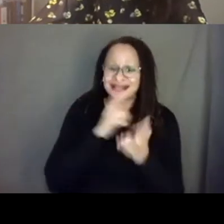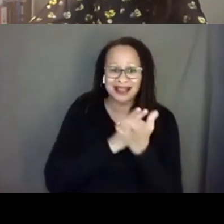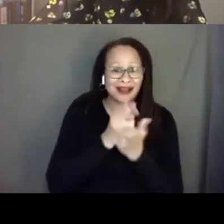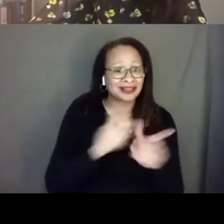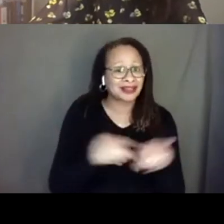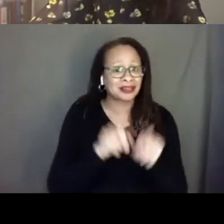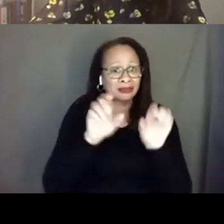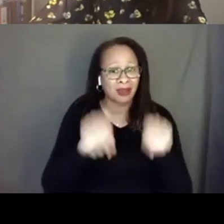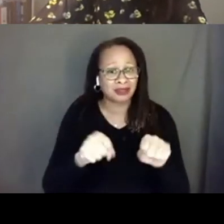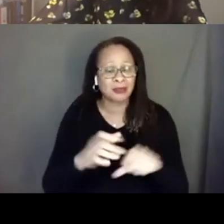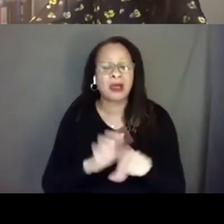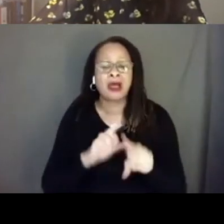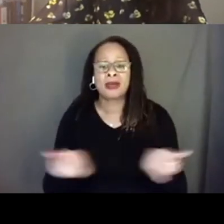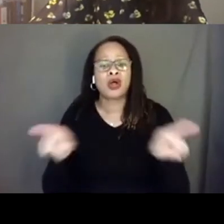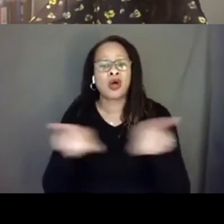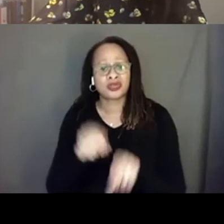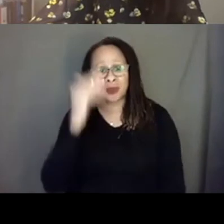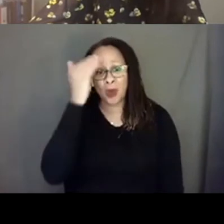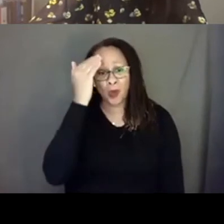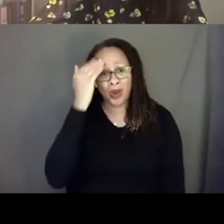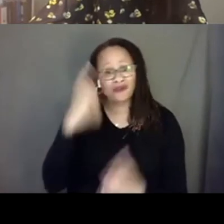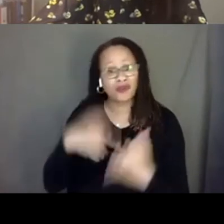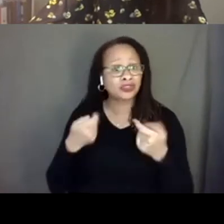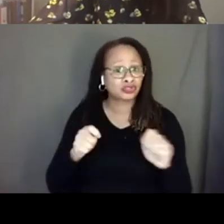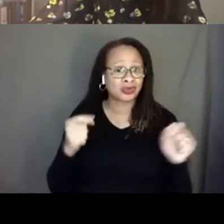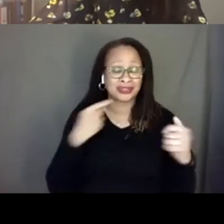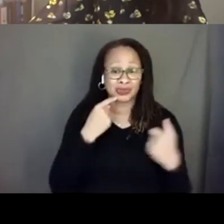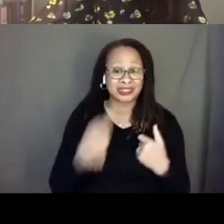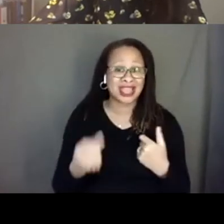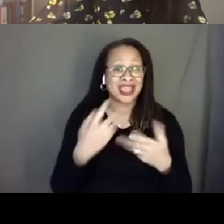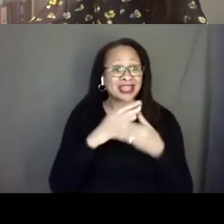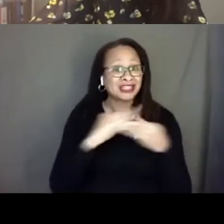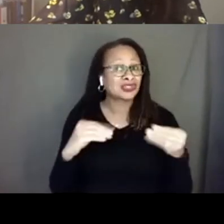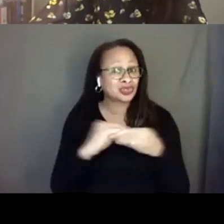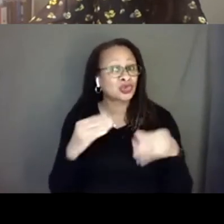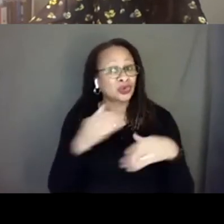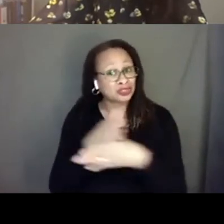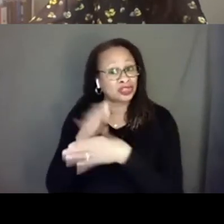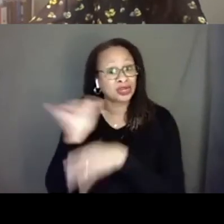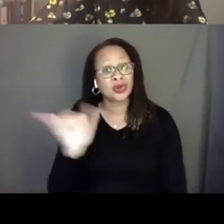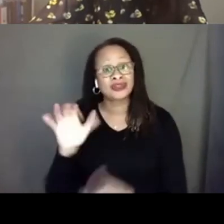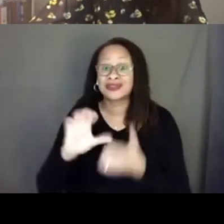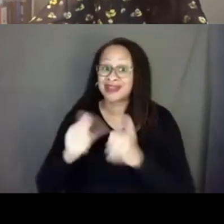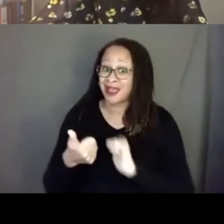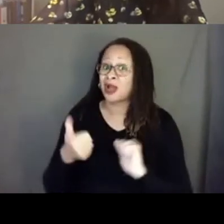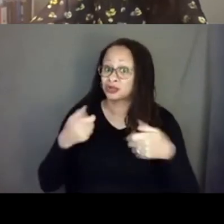but also be aware of what you're trying to say and tell and how you're trying to tell it.